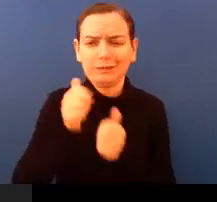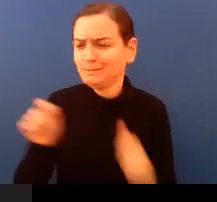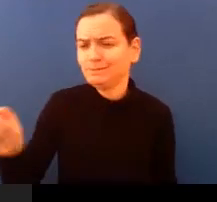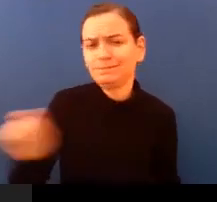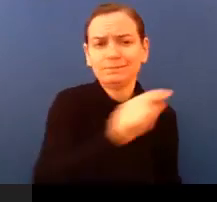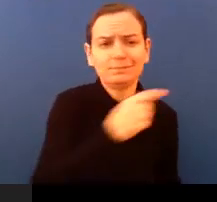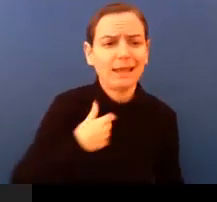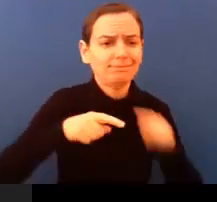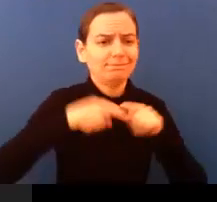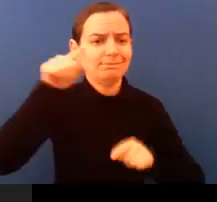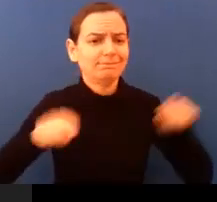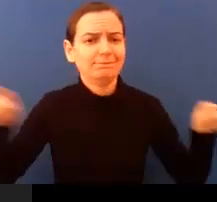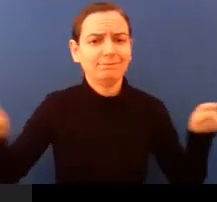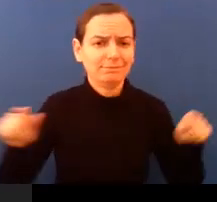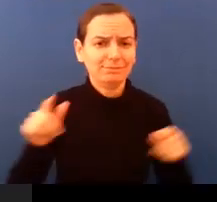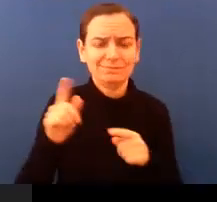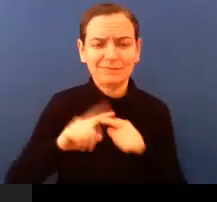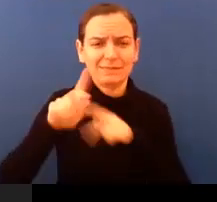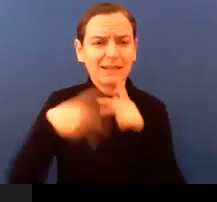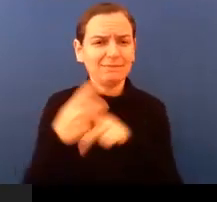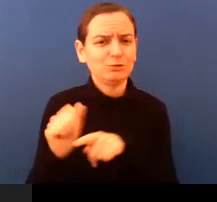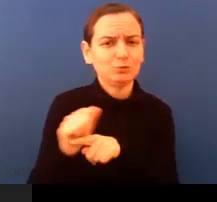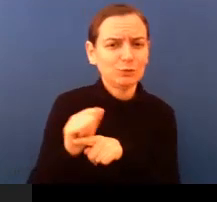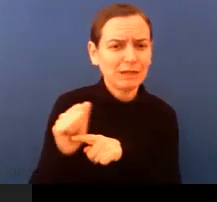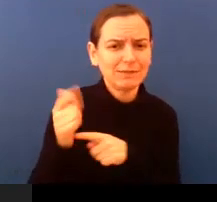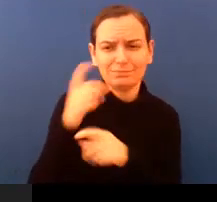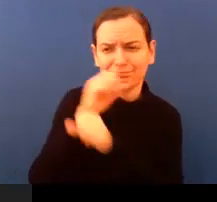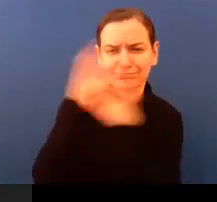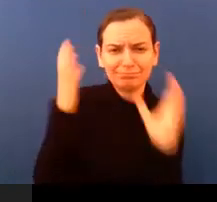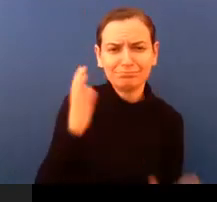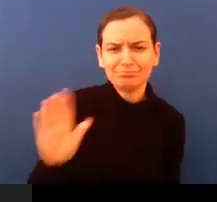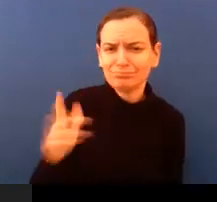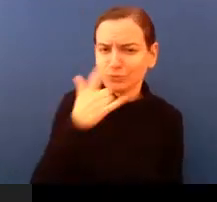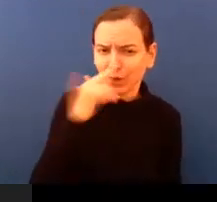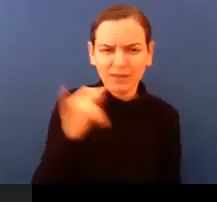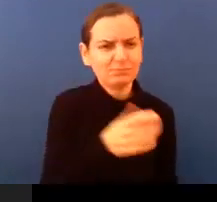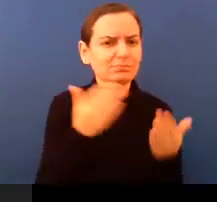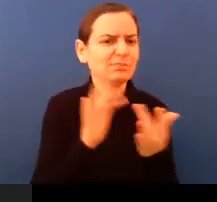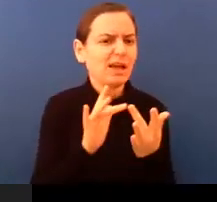new applicant it will take you to get your guide dog training.